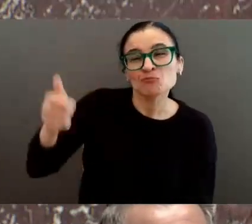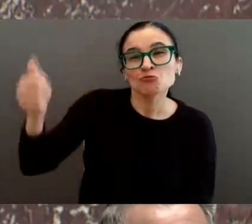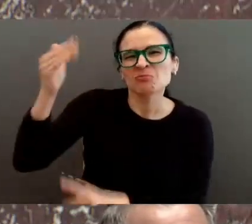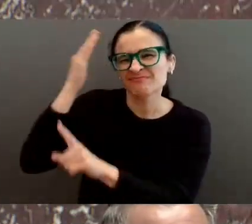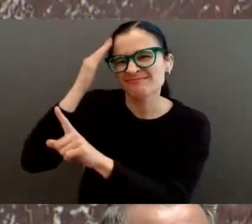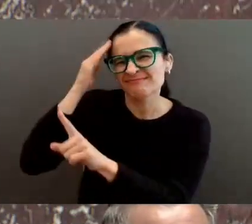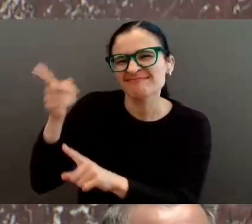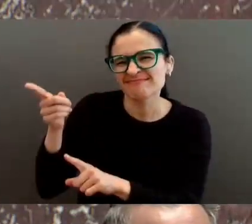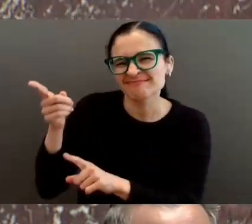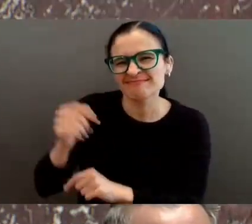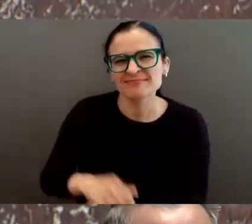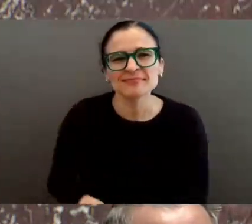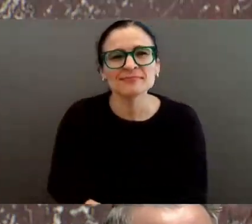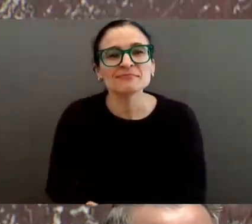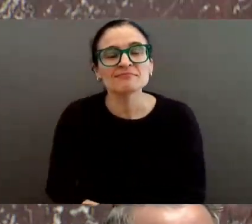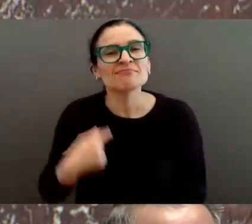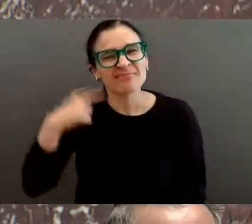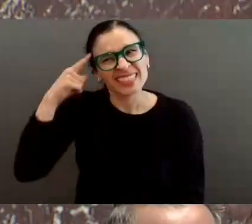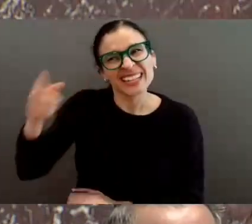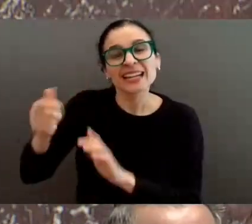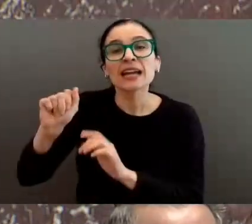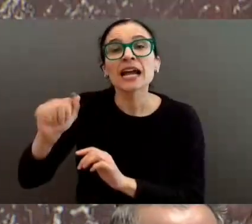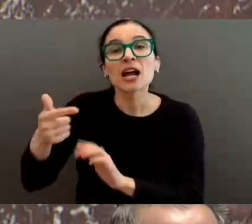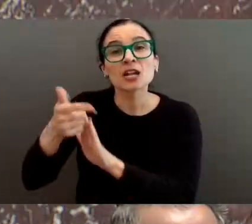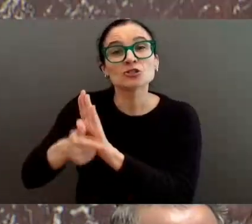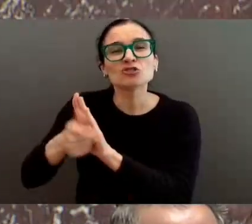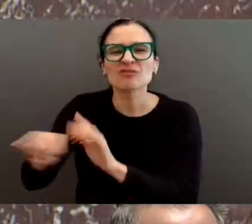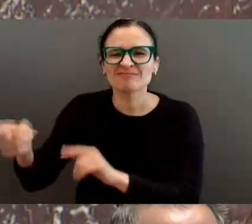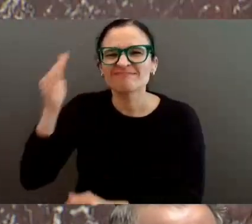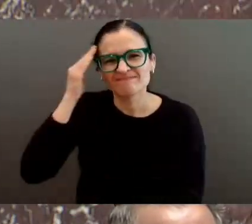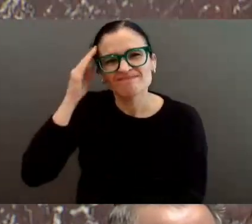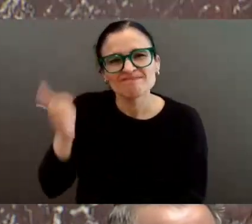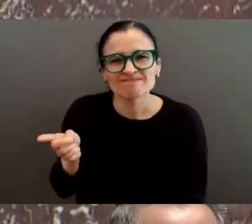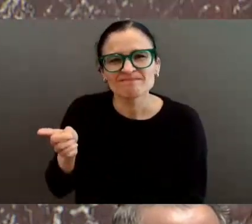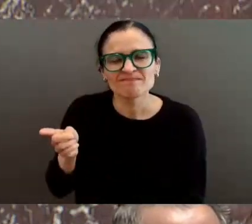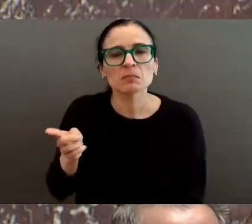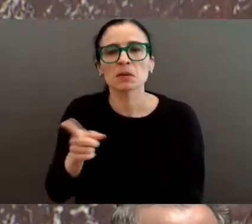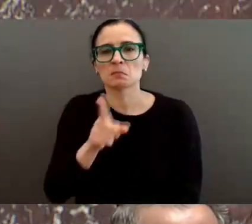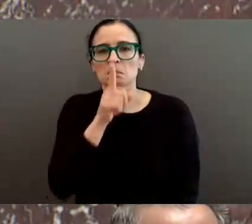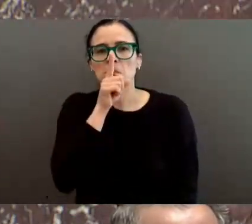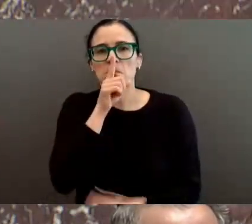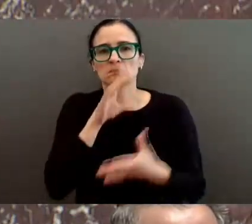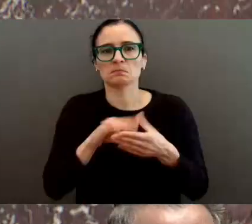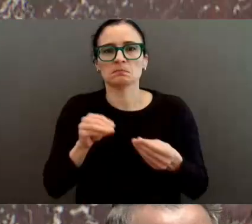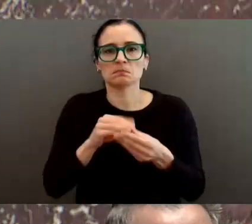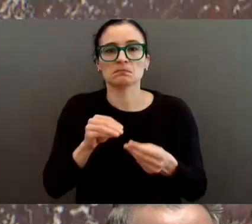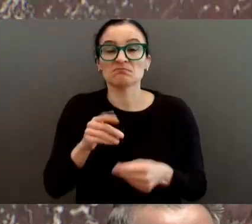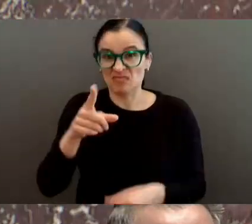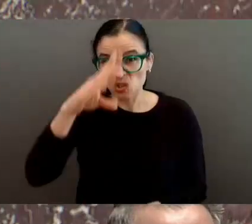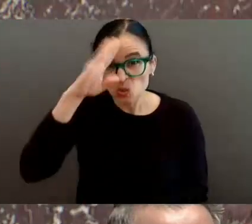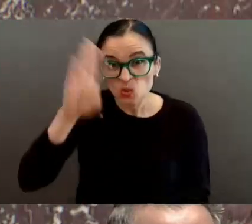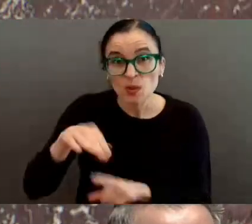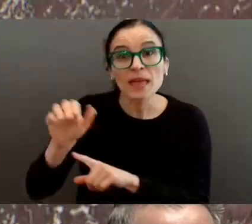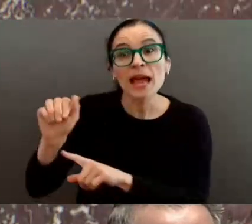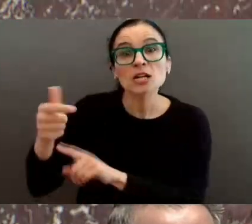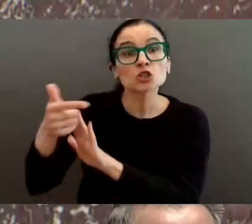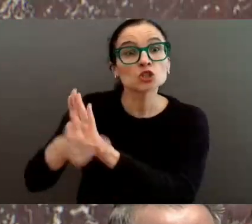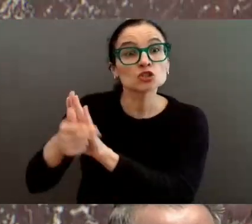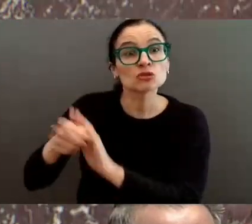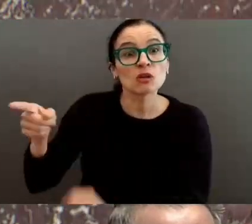about this. In fact, the Attorney General, we know, has met with Mr. Bryant. We know the Premier has met with Mr. Bryant